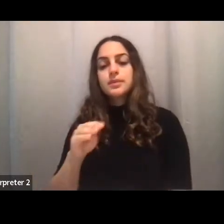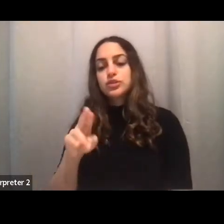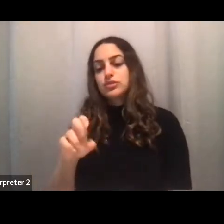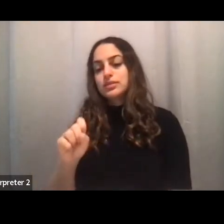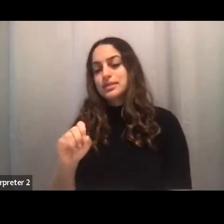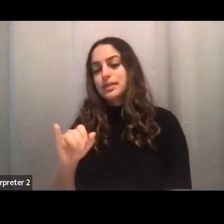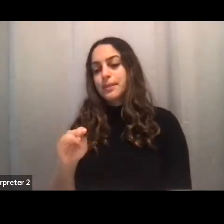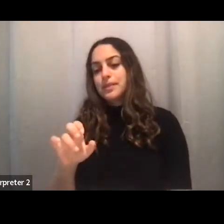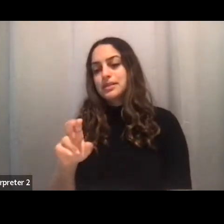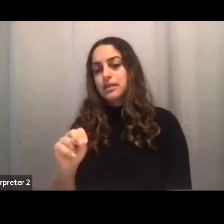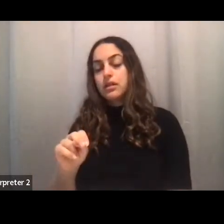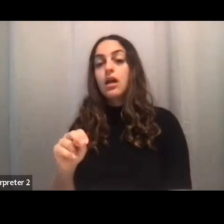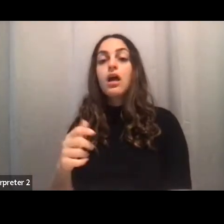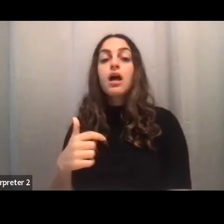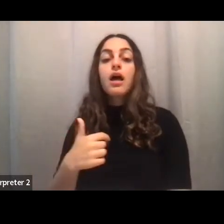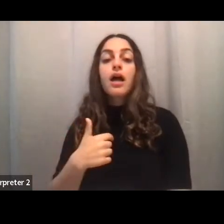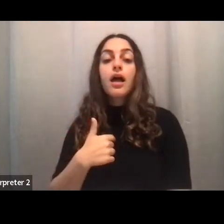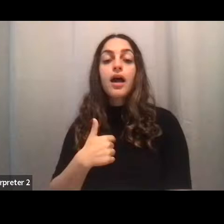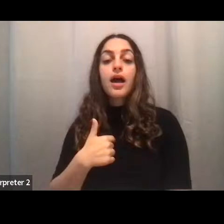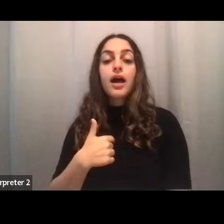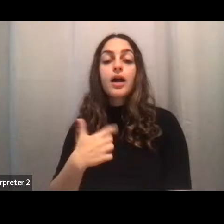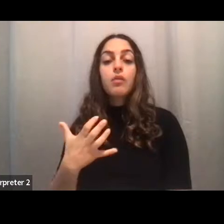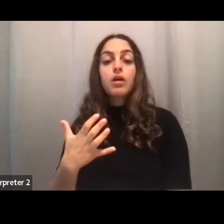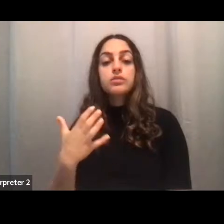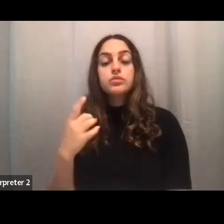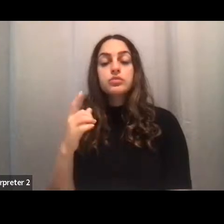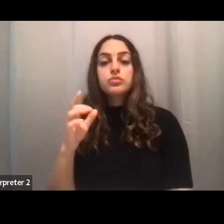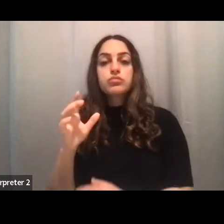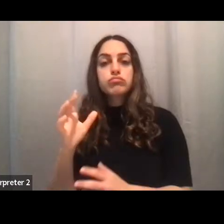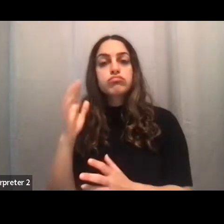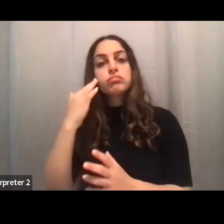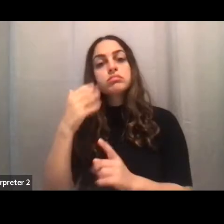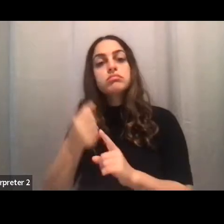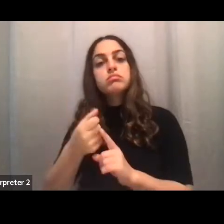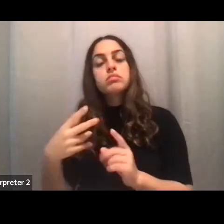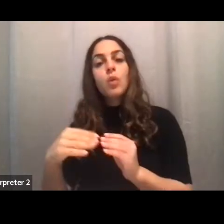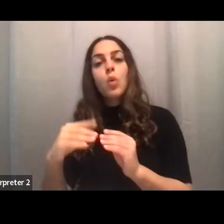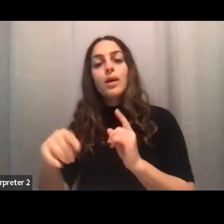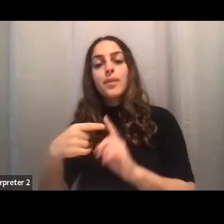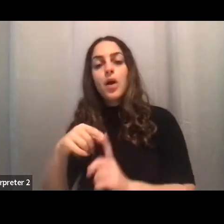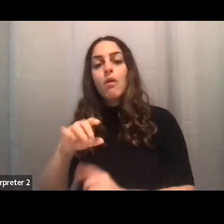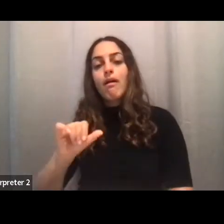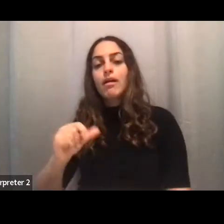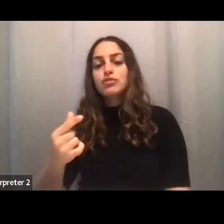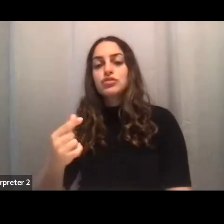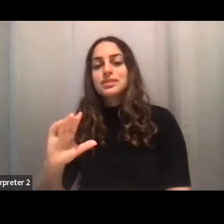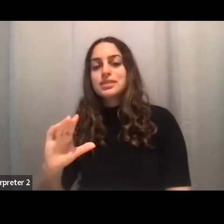wanted to hear a little bit more about agc's